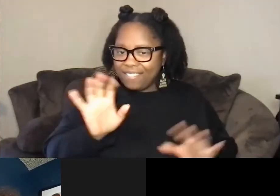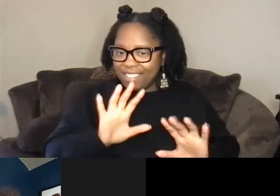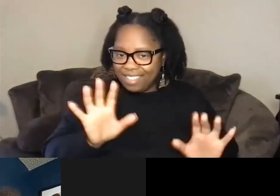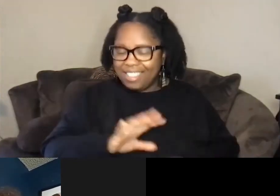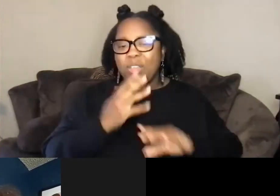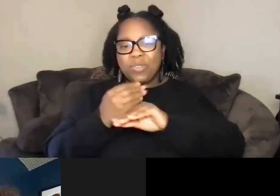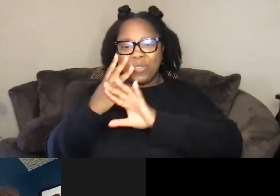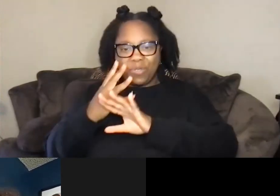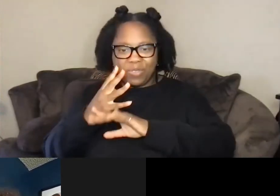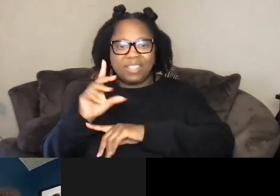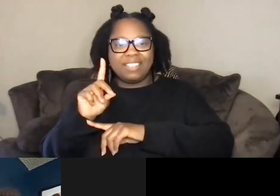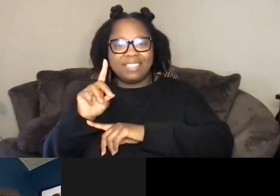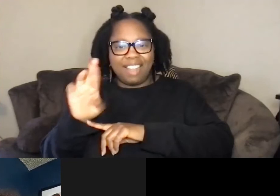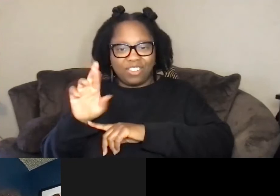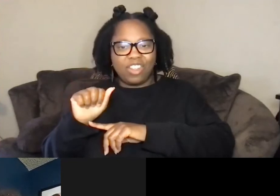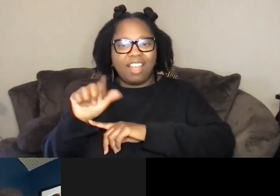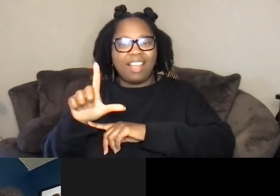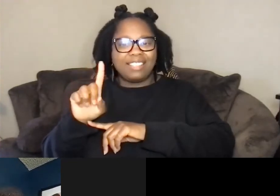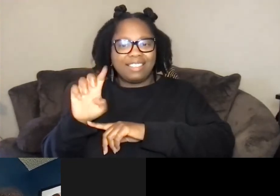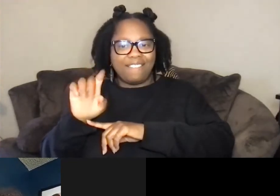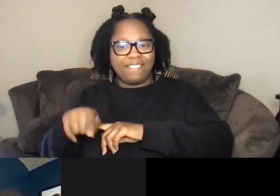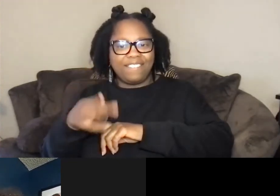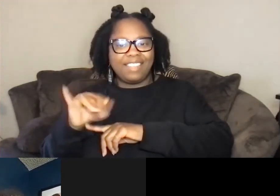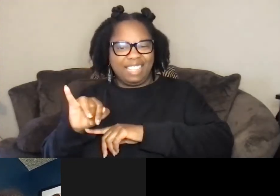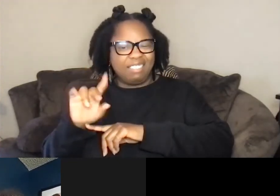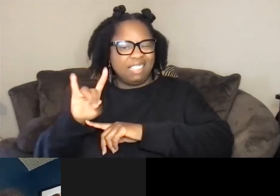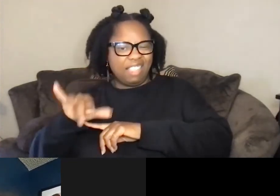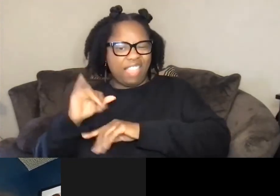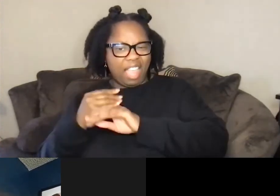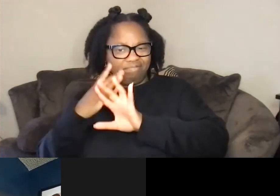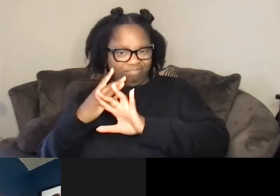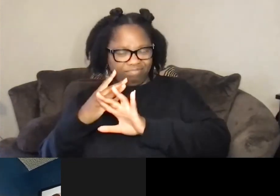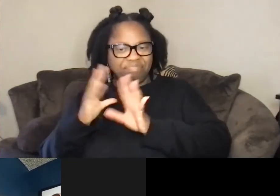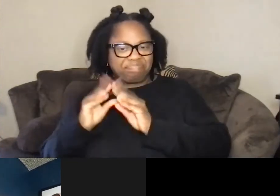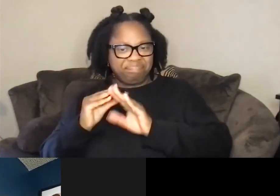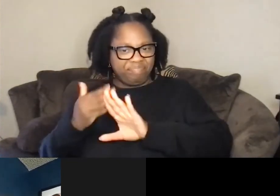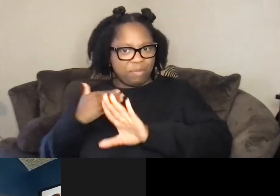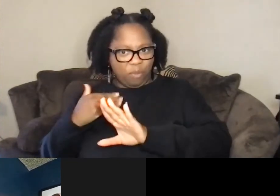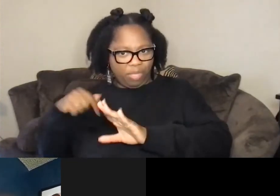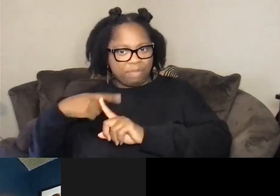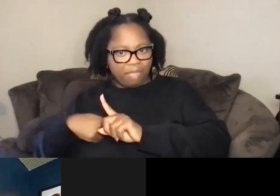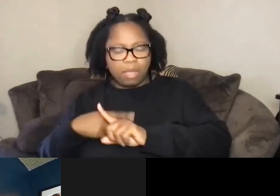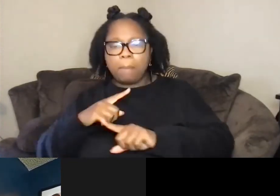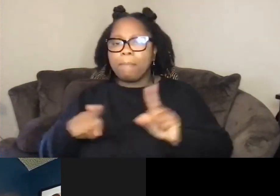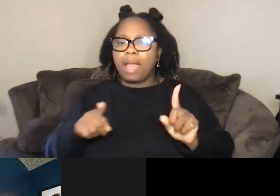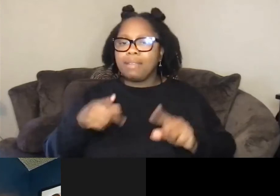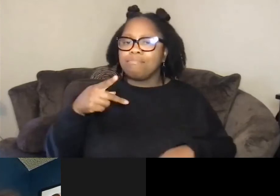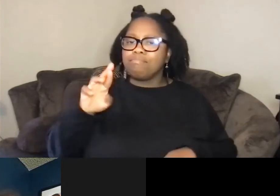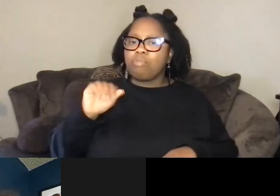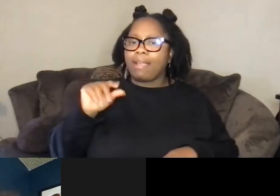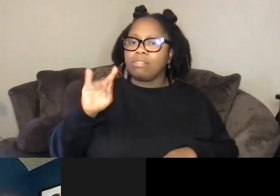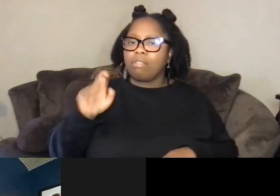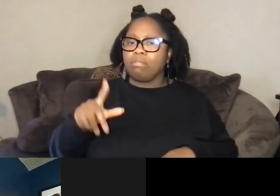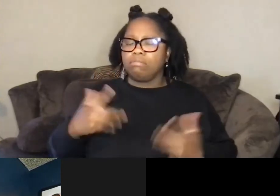that Dr. Delphi did for us earlier this month. But the practical afterlife piece is, where does your fat body